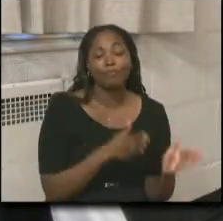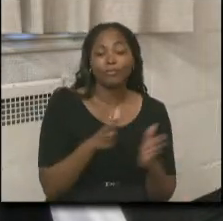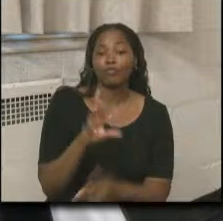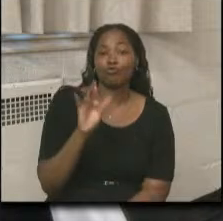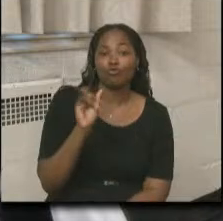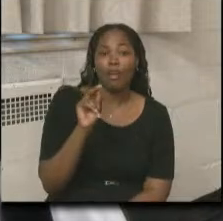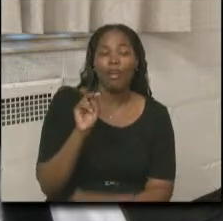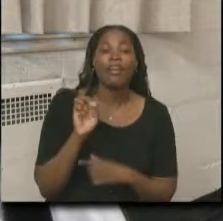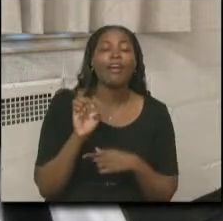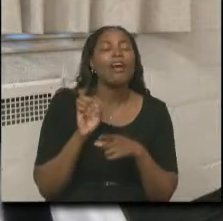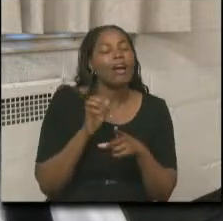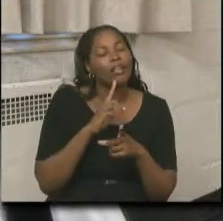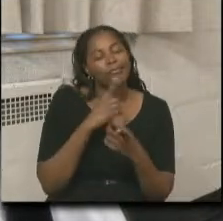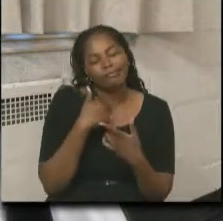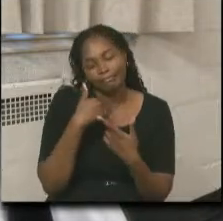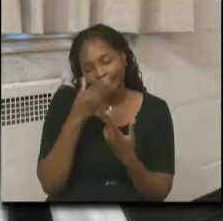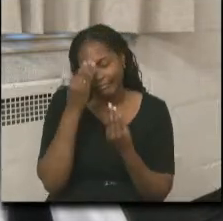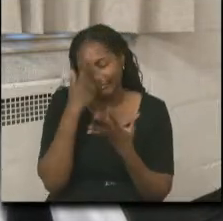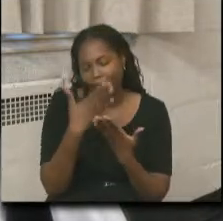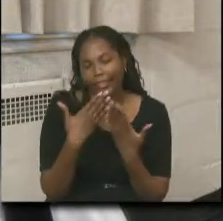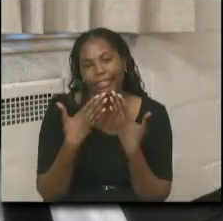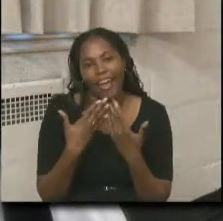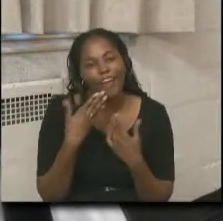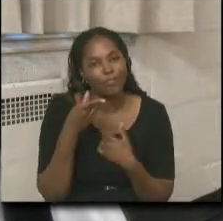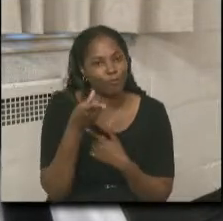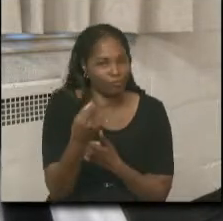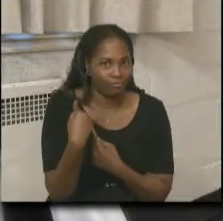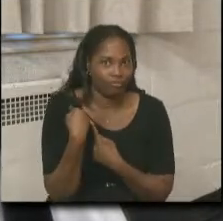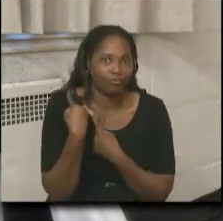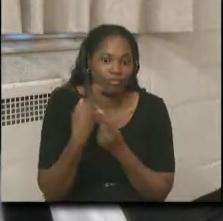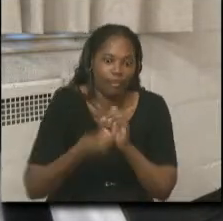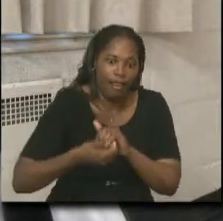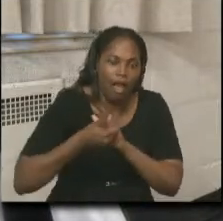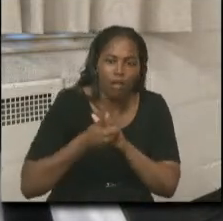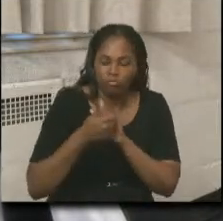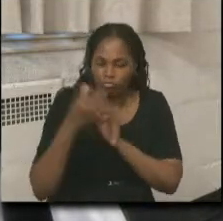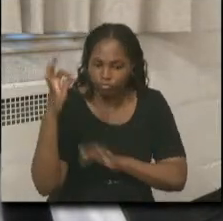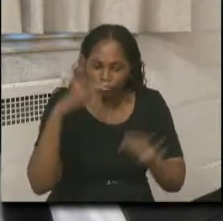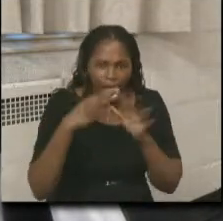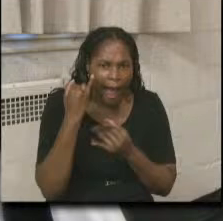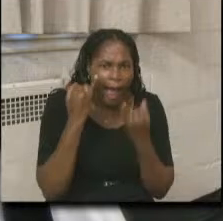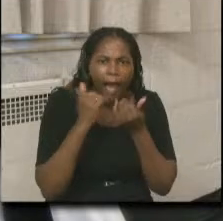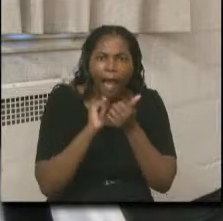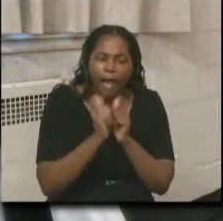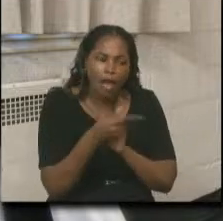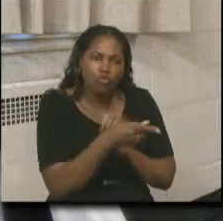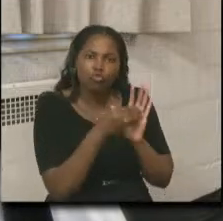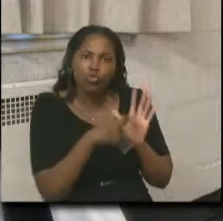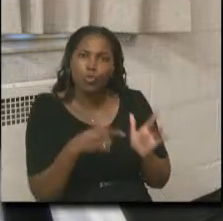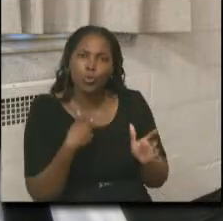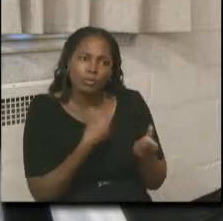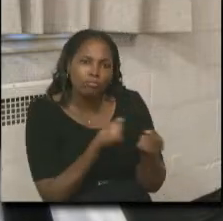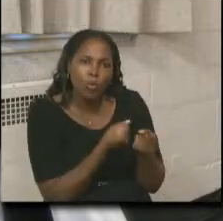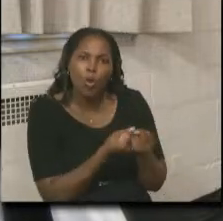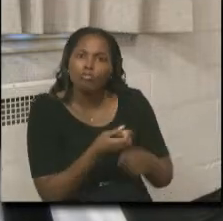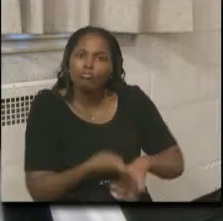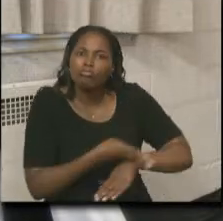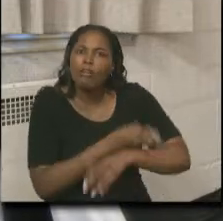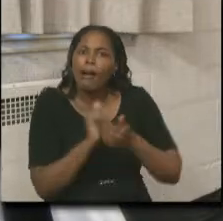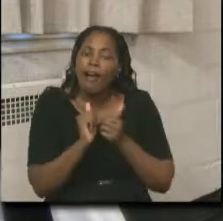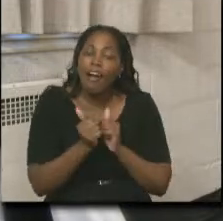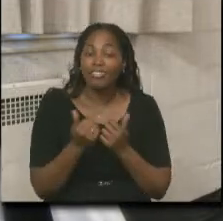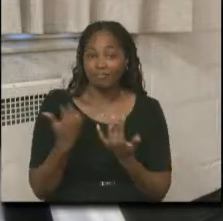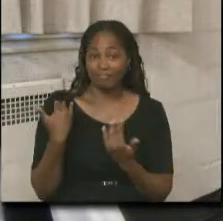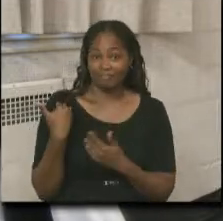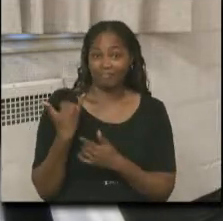for just all of your collaboration on how to better serve our students. We worked together this year on